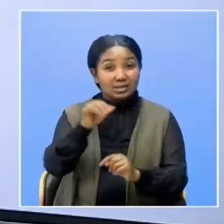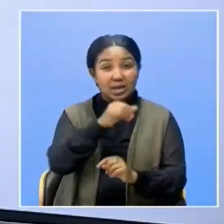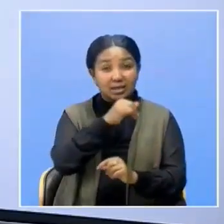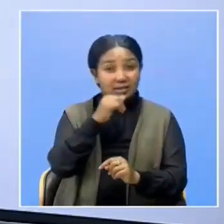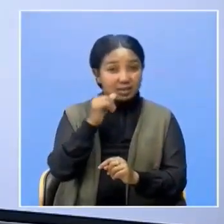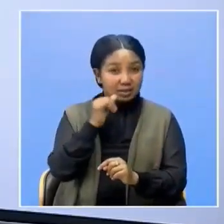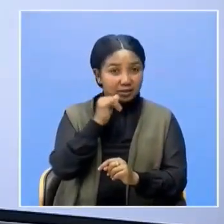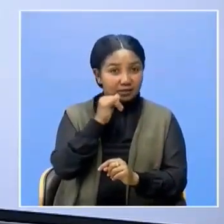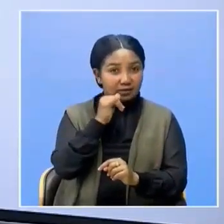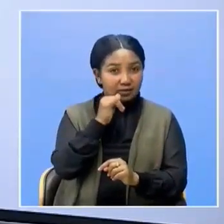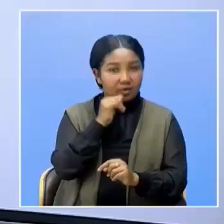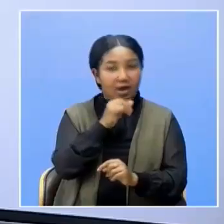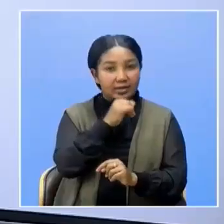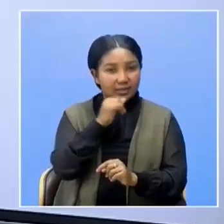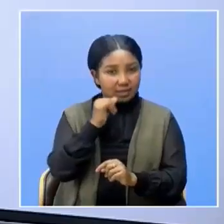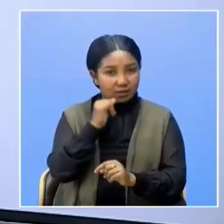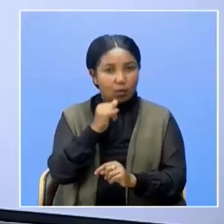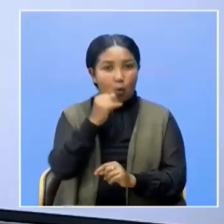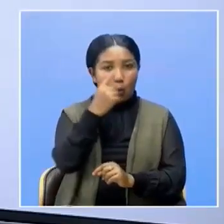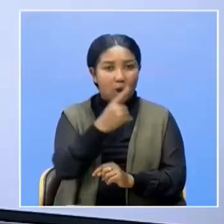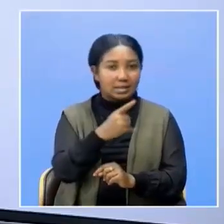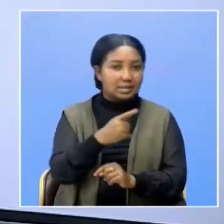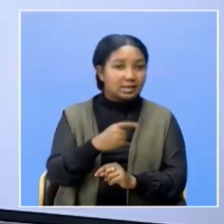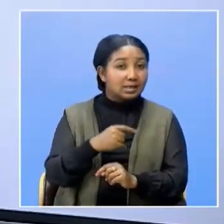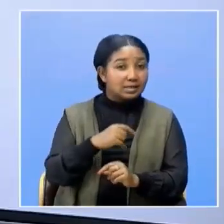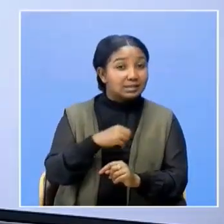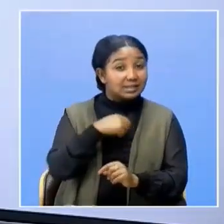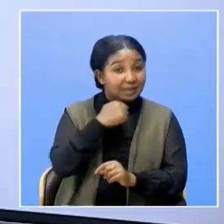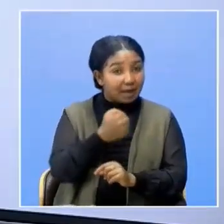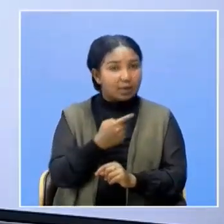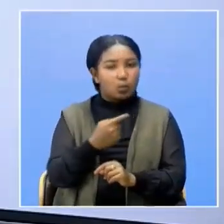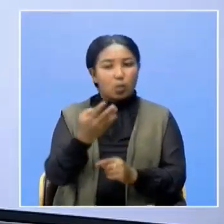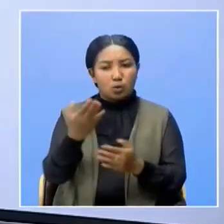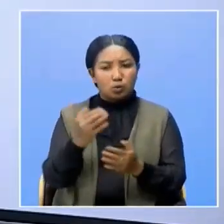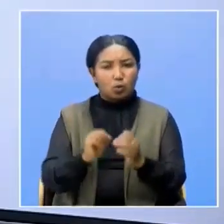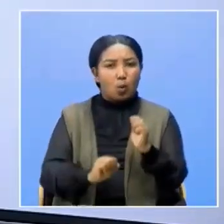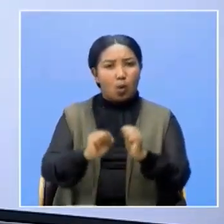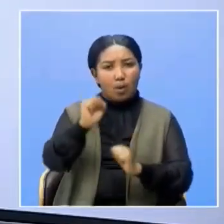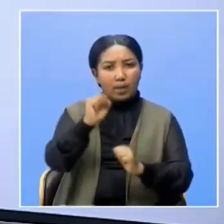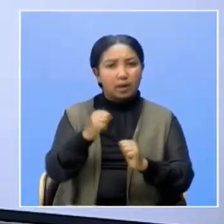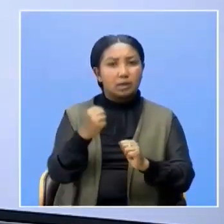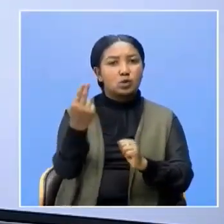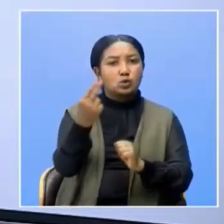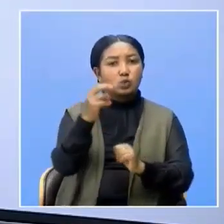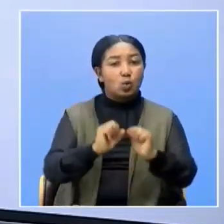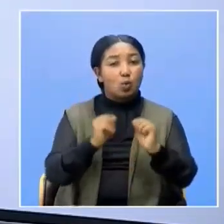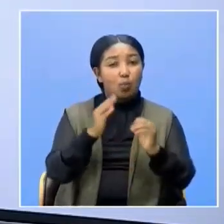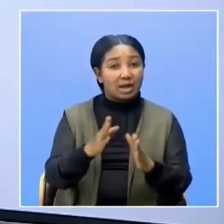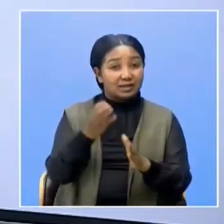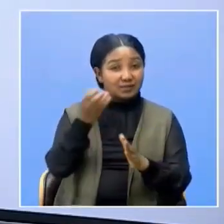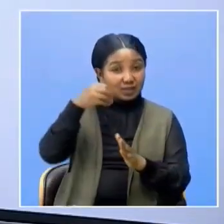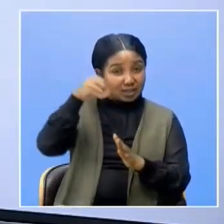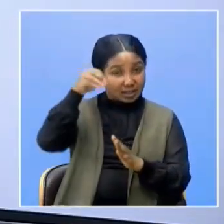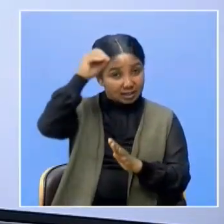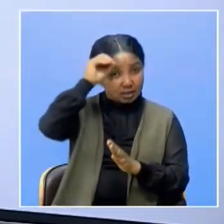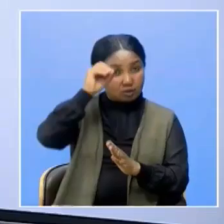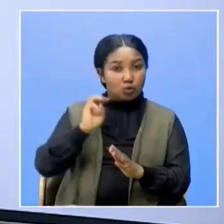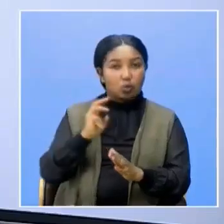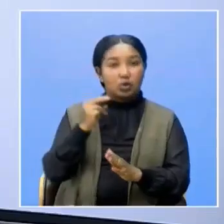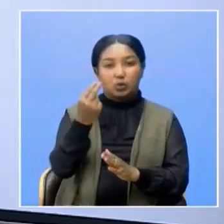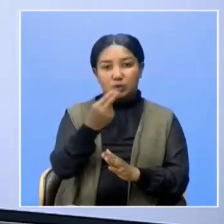adjectives, which are adjectives with one syllable, when you want to compare and use the comparative degree, we